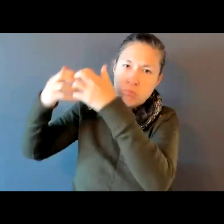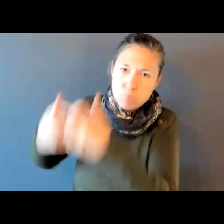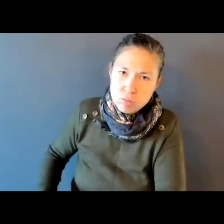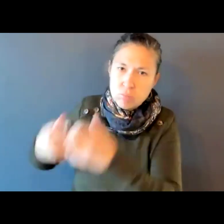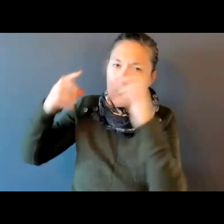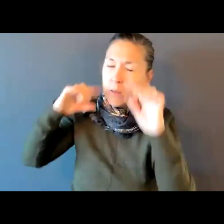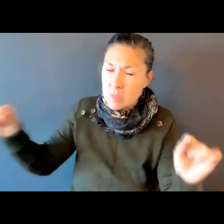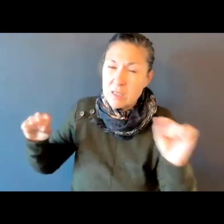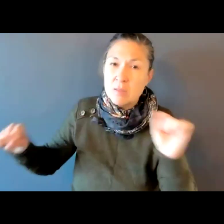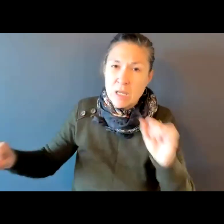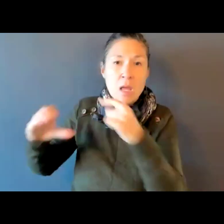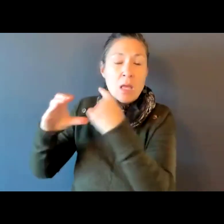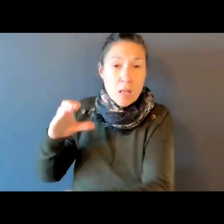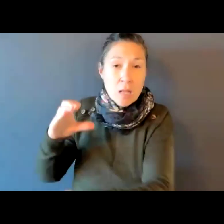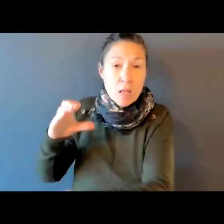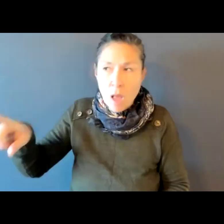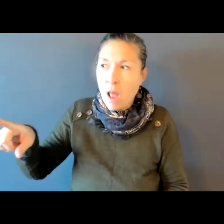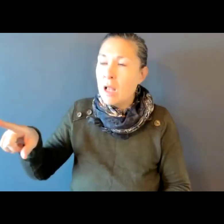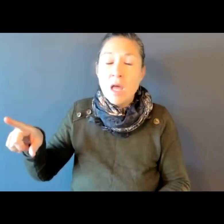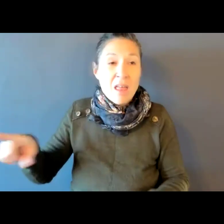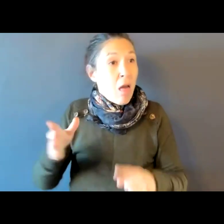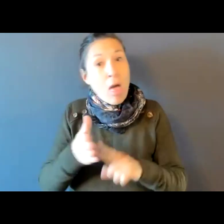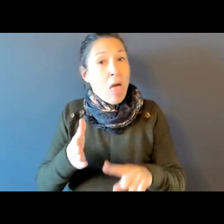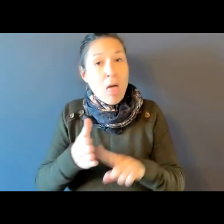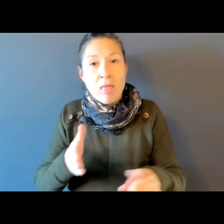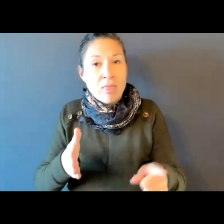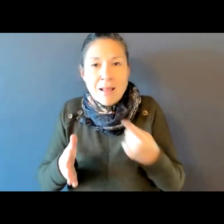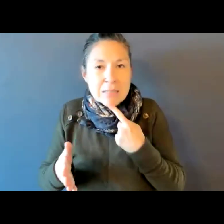them. They investigate, and it's always some